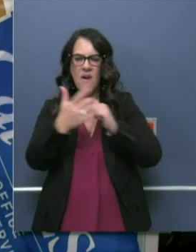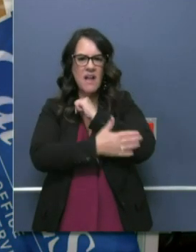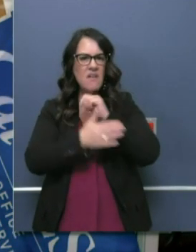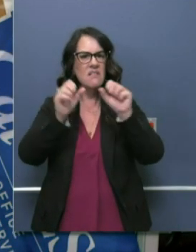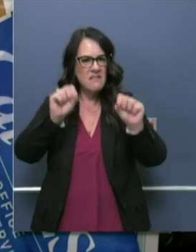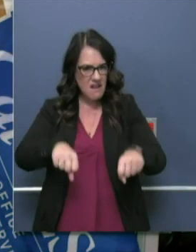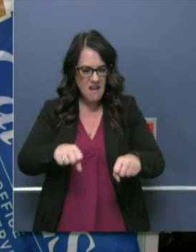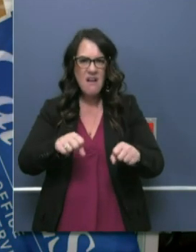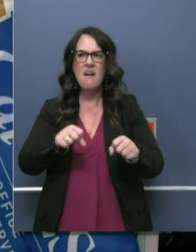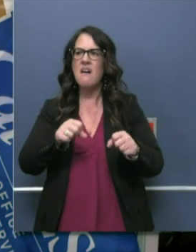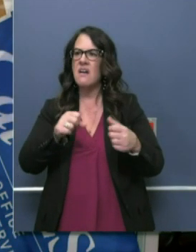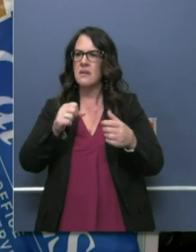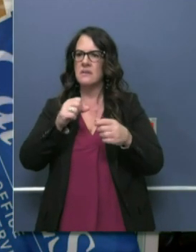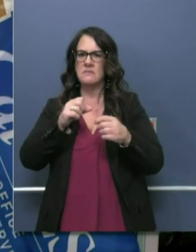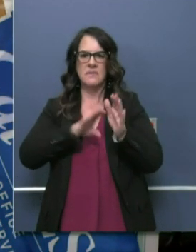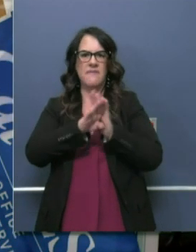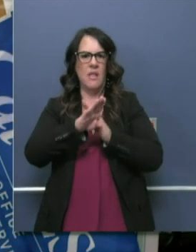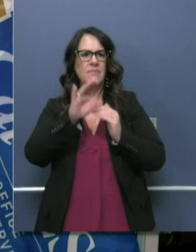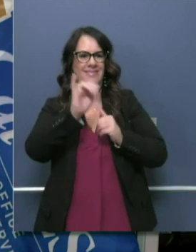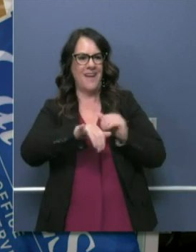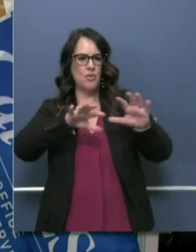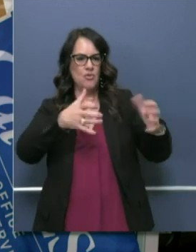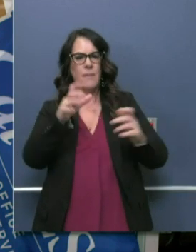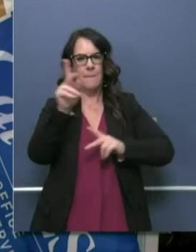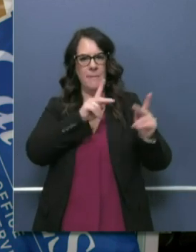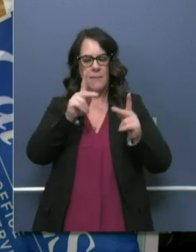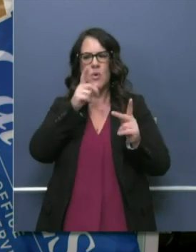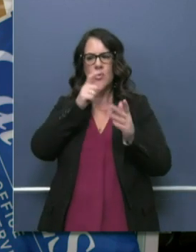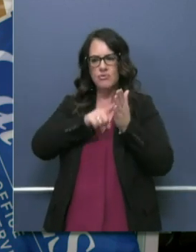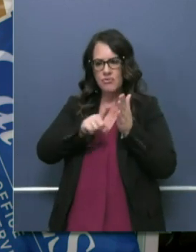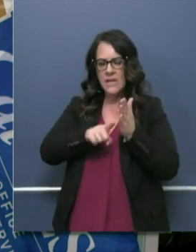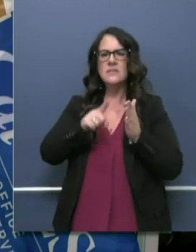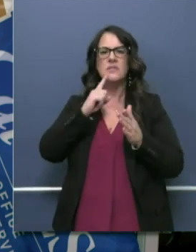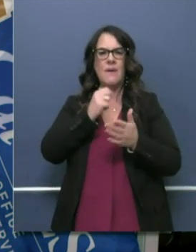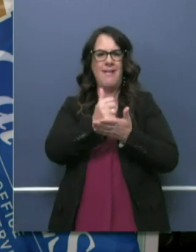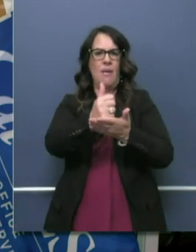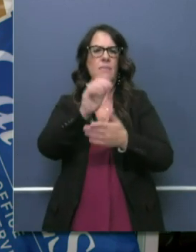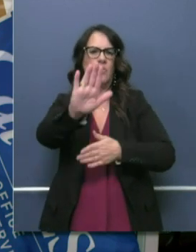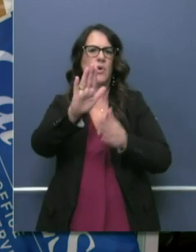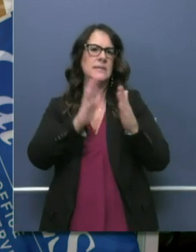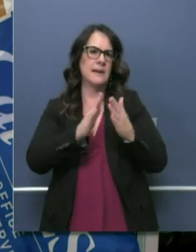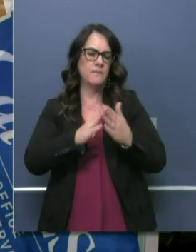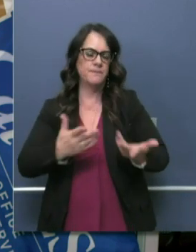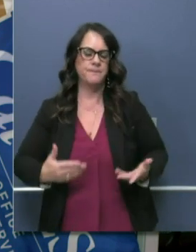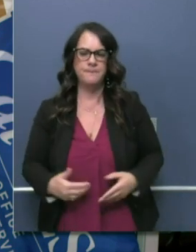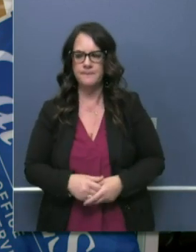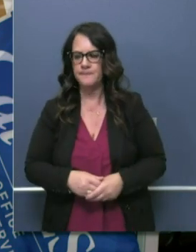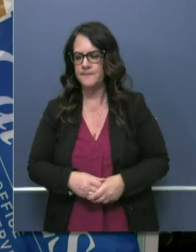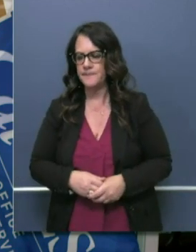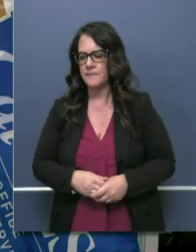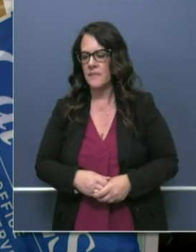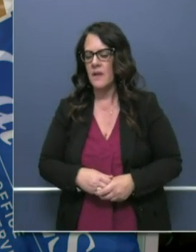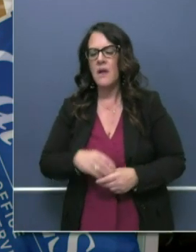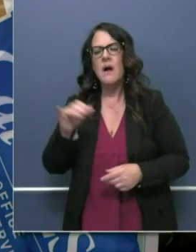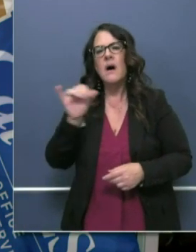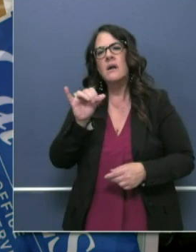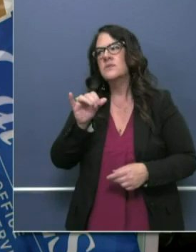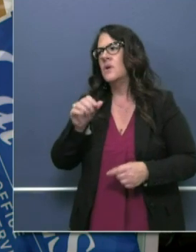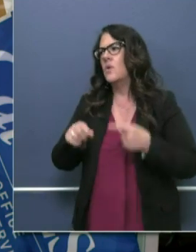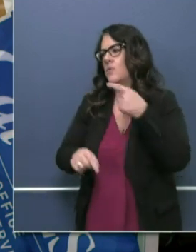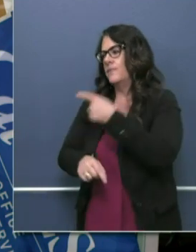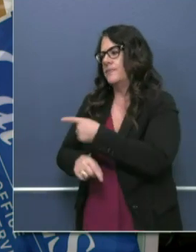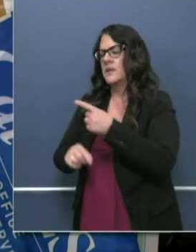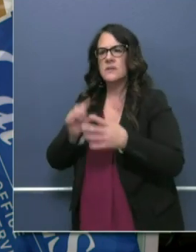the resource that it needs to make sure it protects their community. And then finally, there's also included in this a